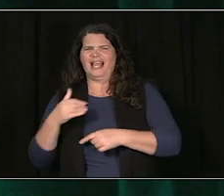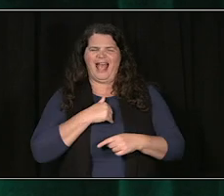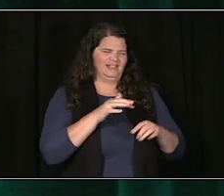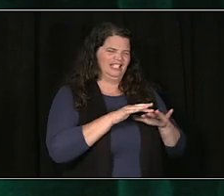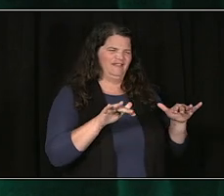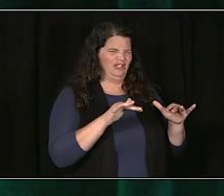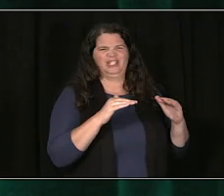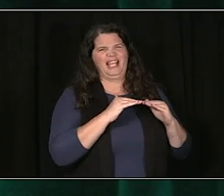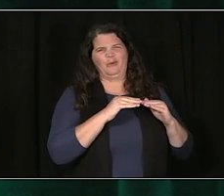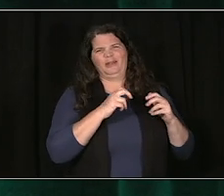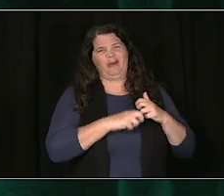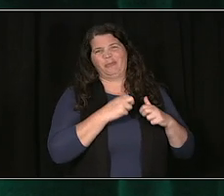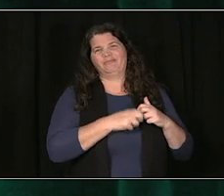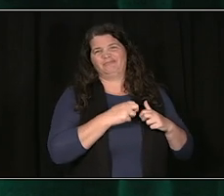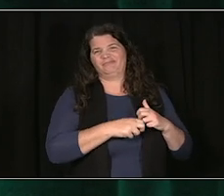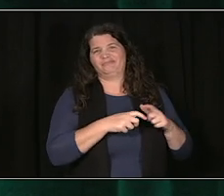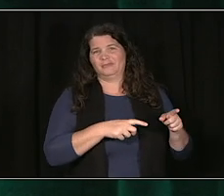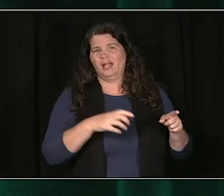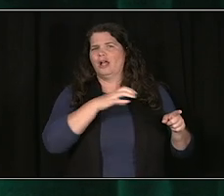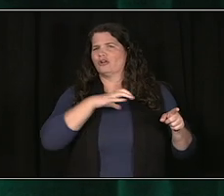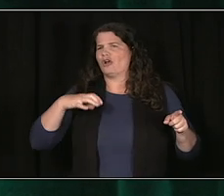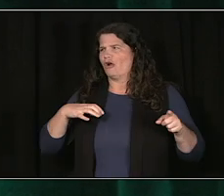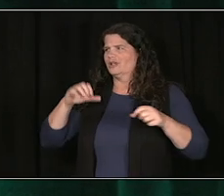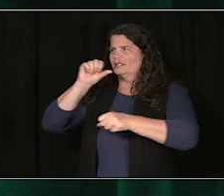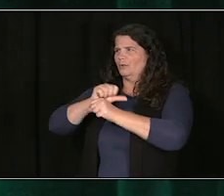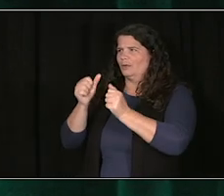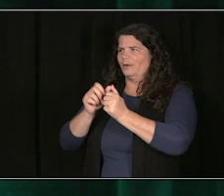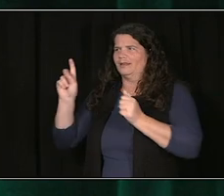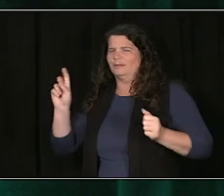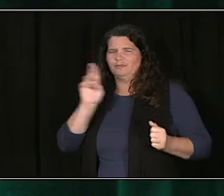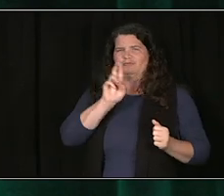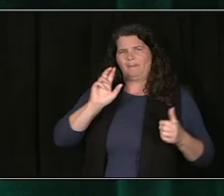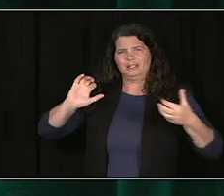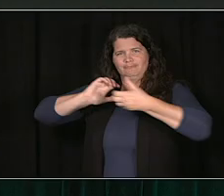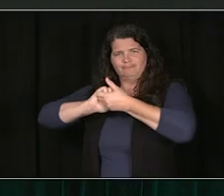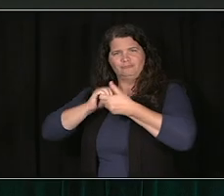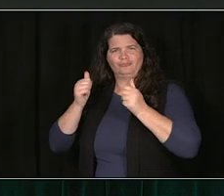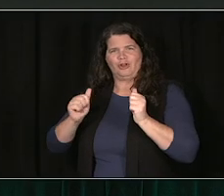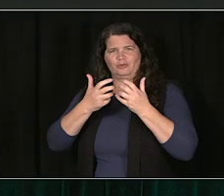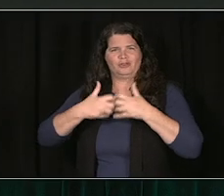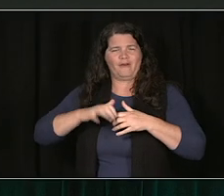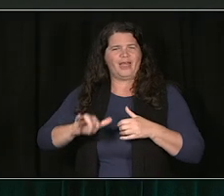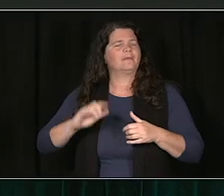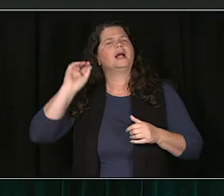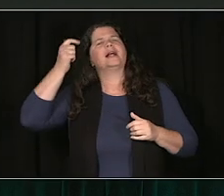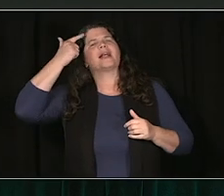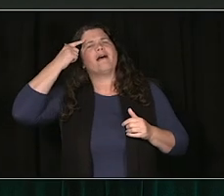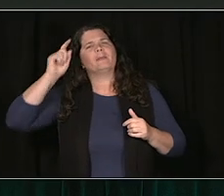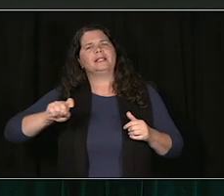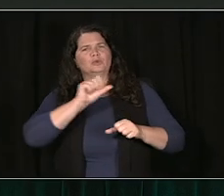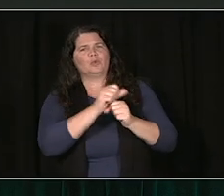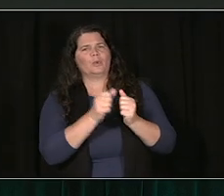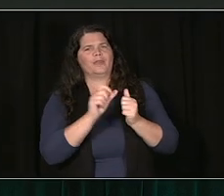some of your colleagues on both sides of the aisle to address this. How is it important from the government side to work with Starz and other companies